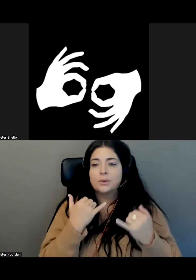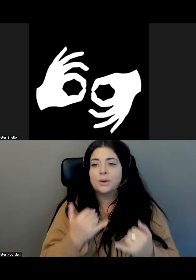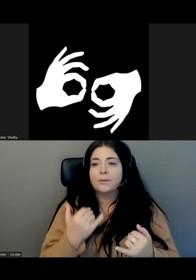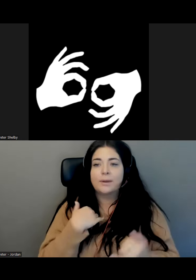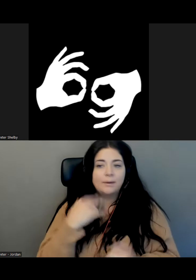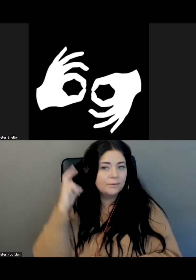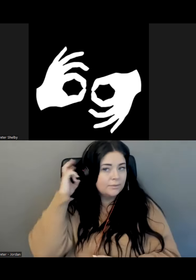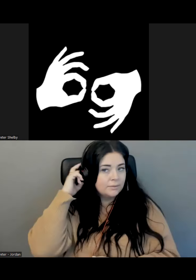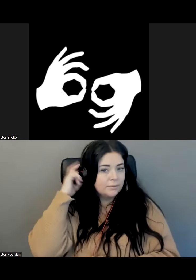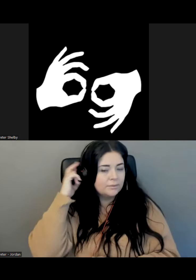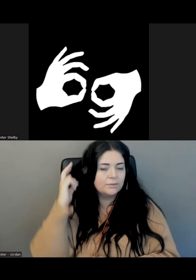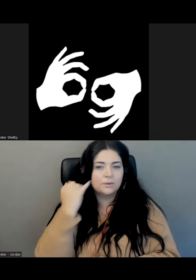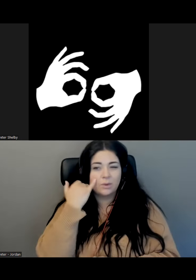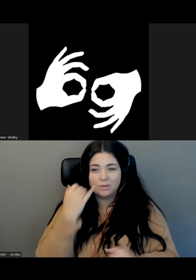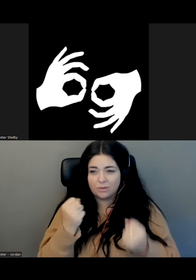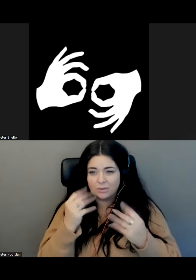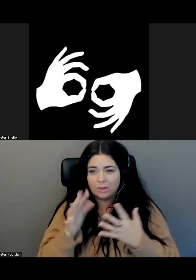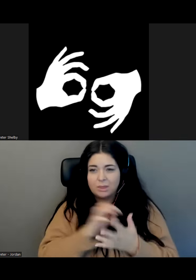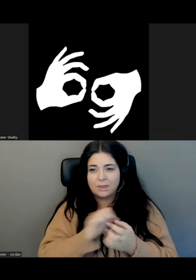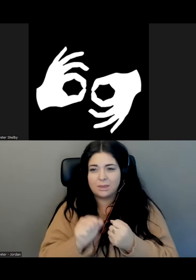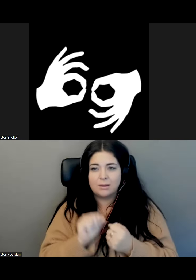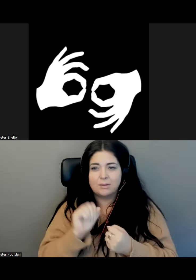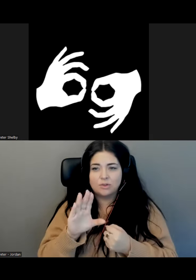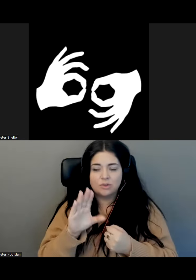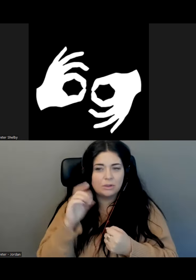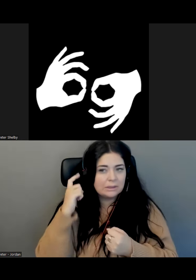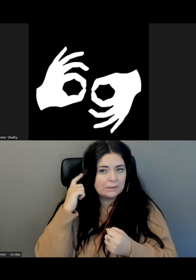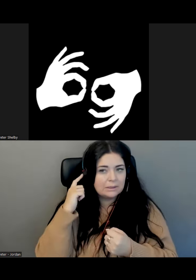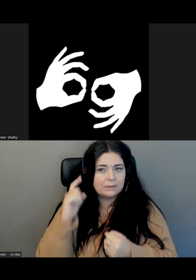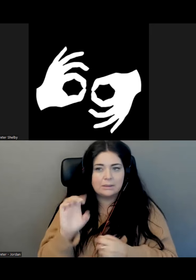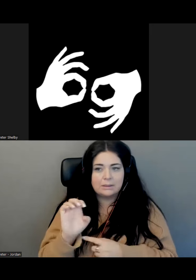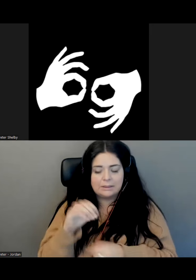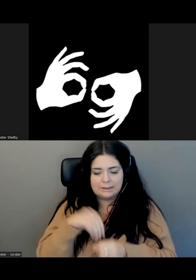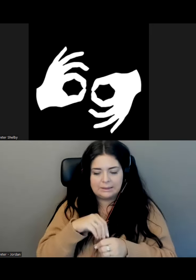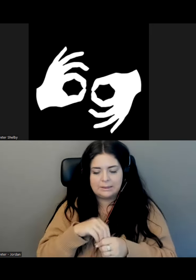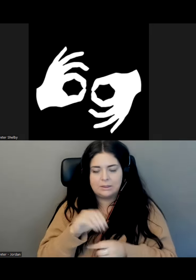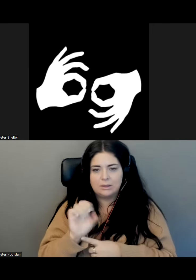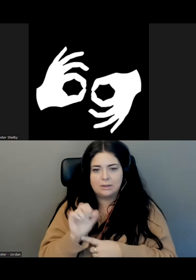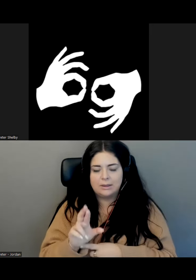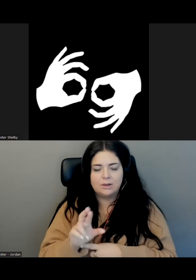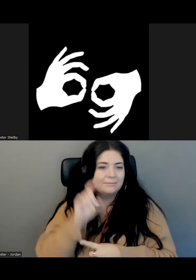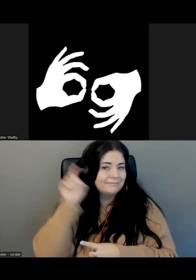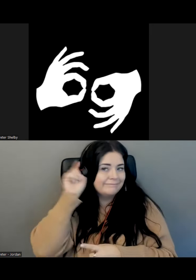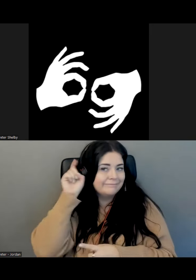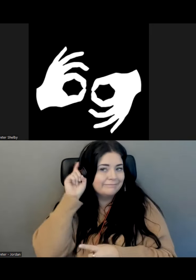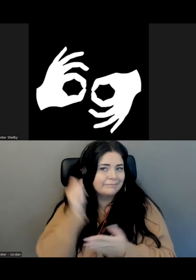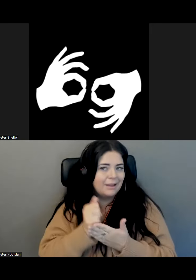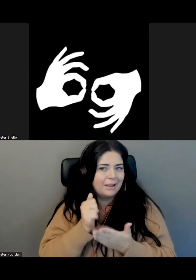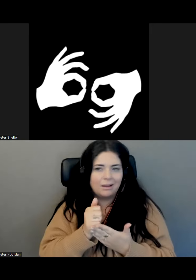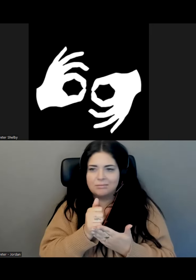to your inner ear, and traditional devices like hearing aids aren't very helpful